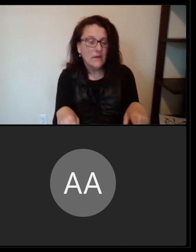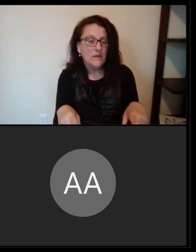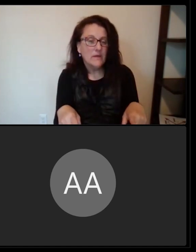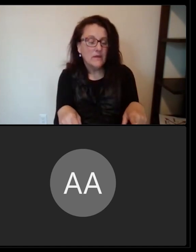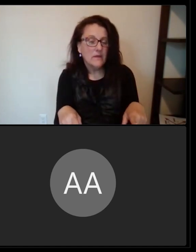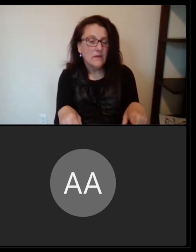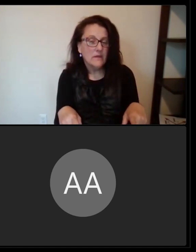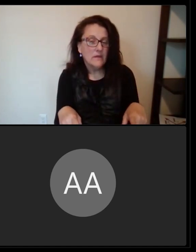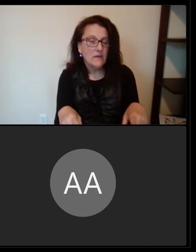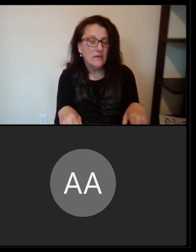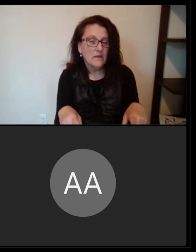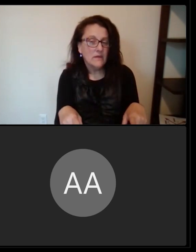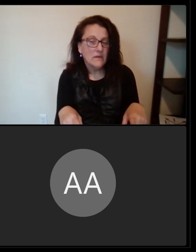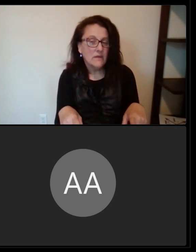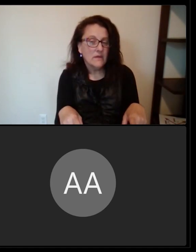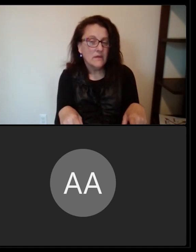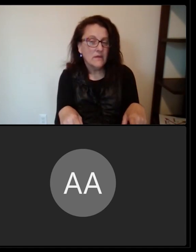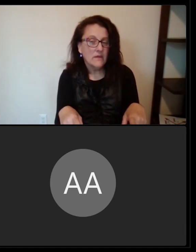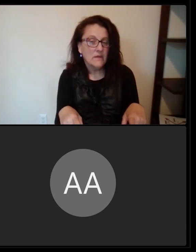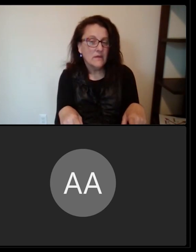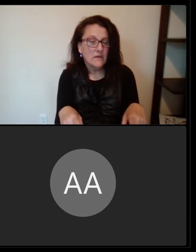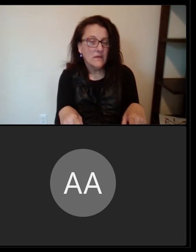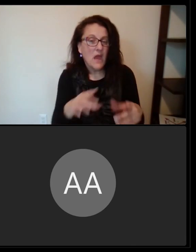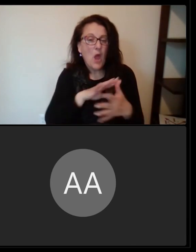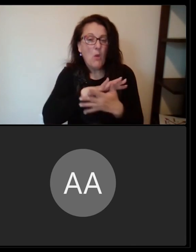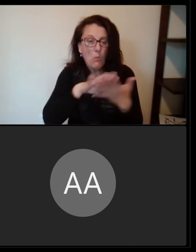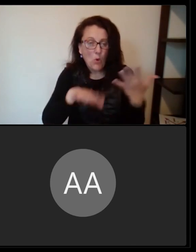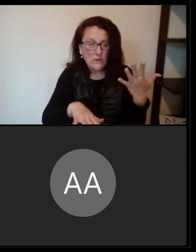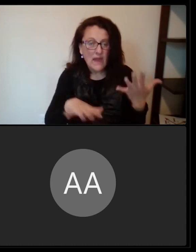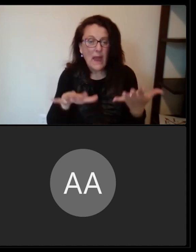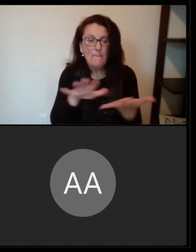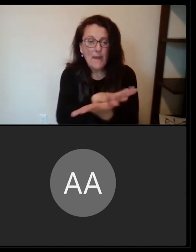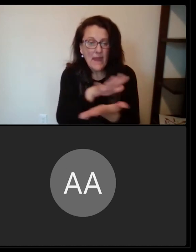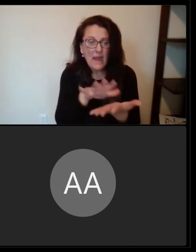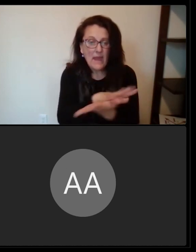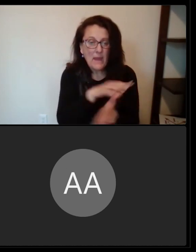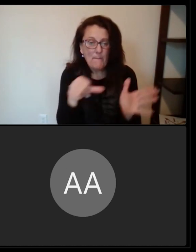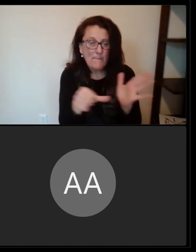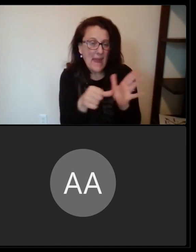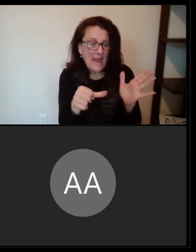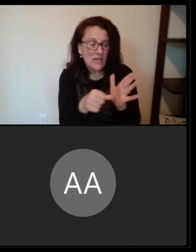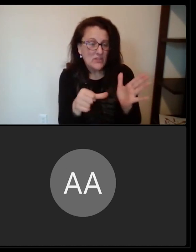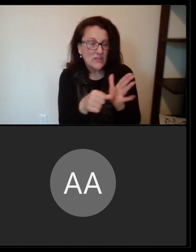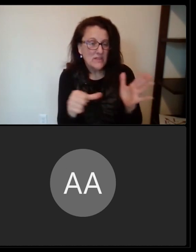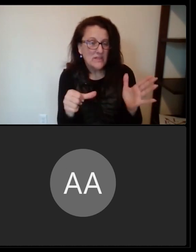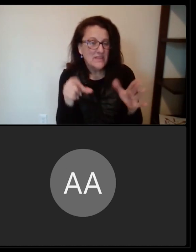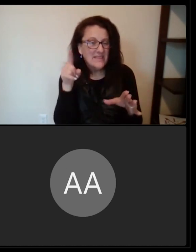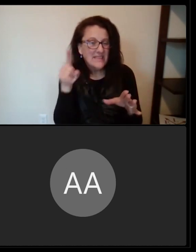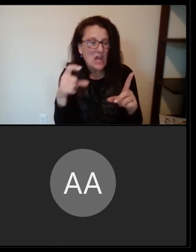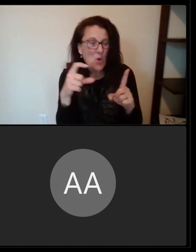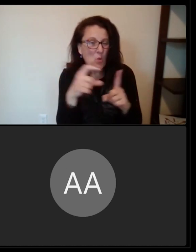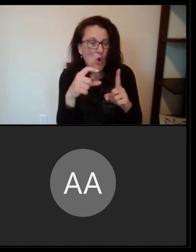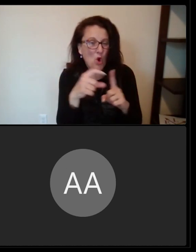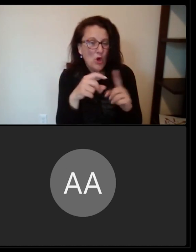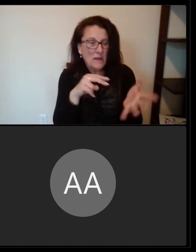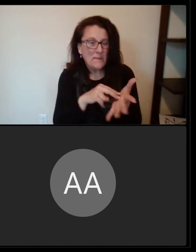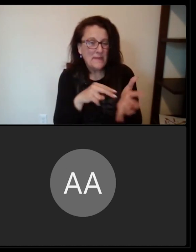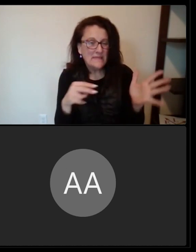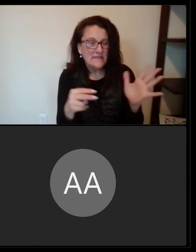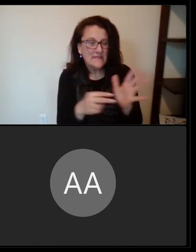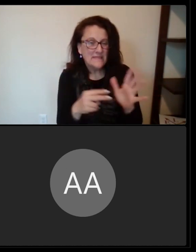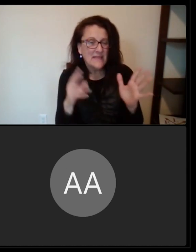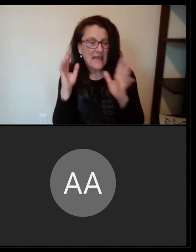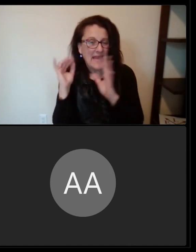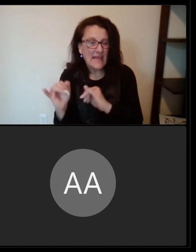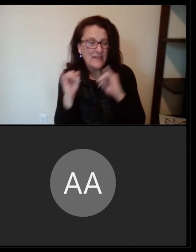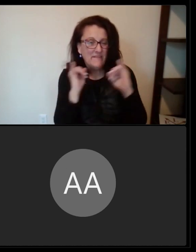having a multi-page ballot. Cards is referring to